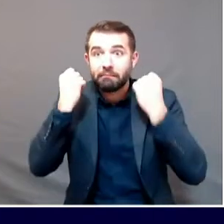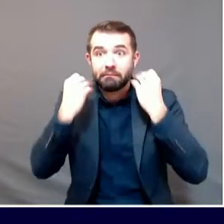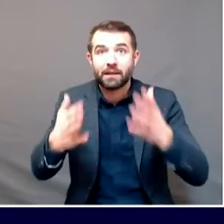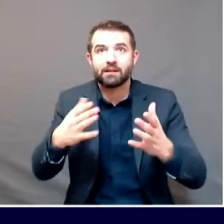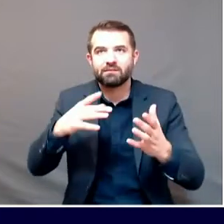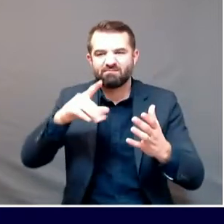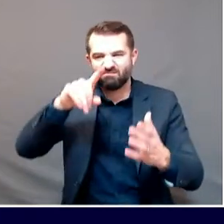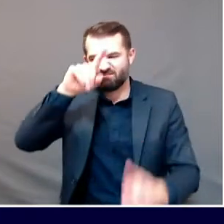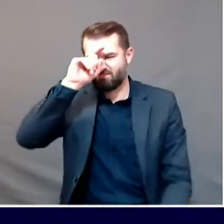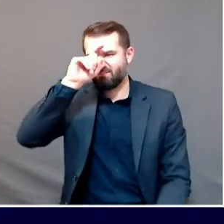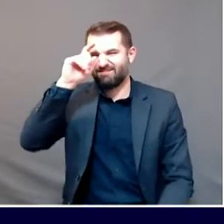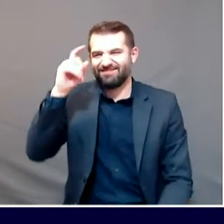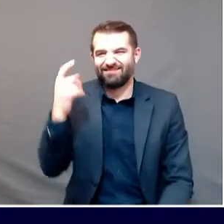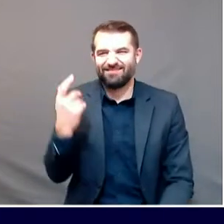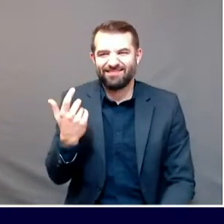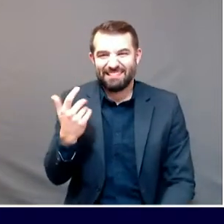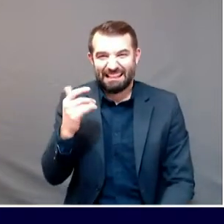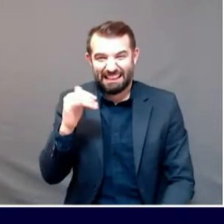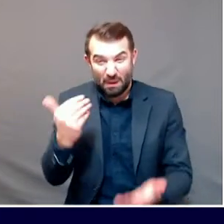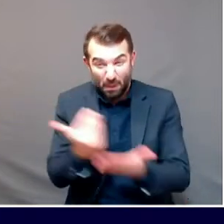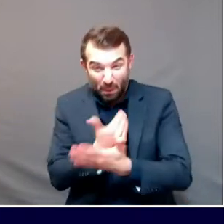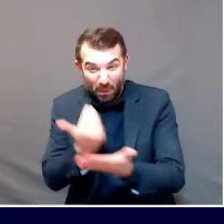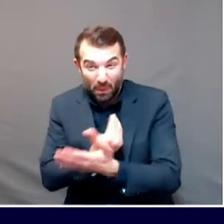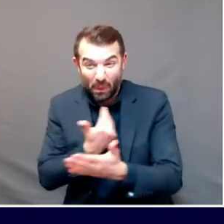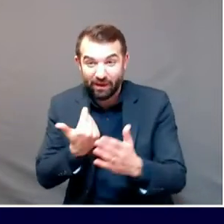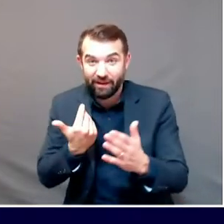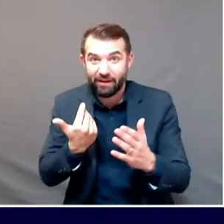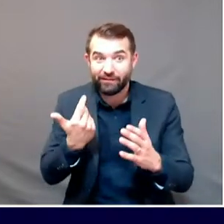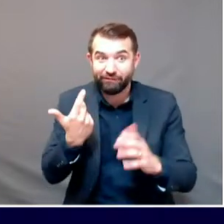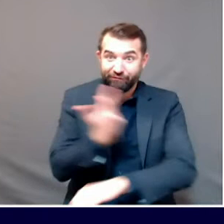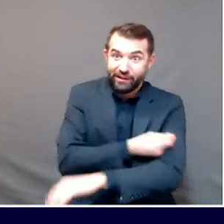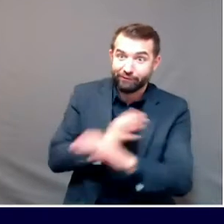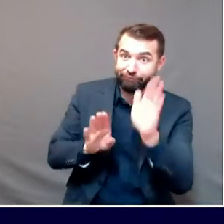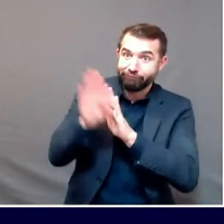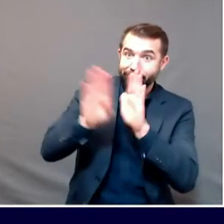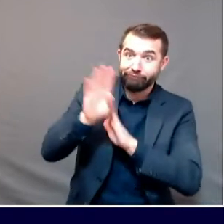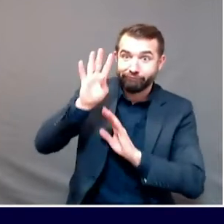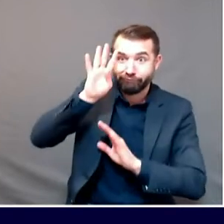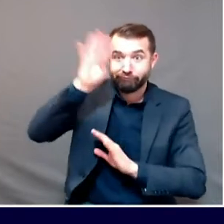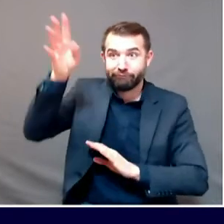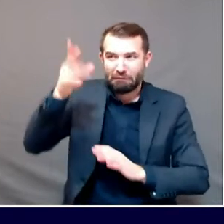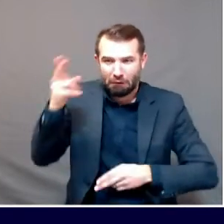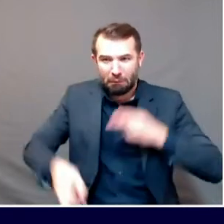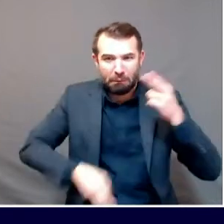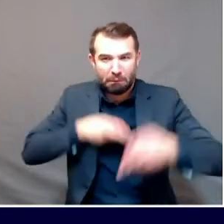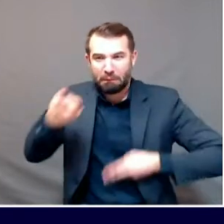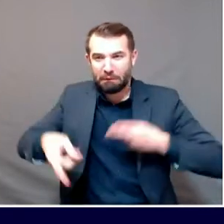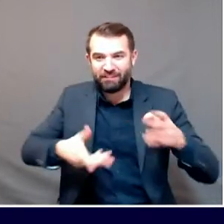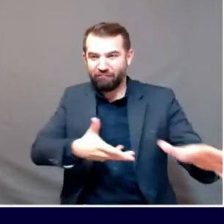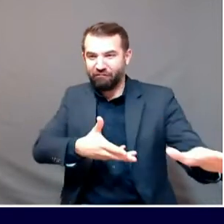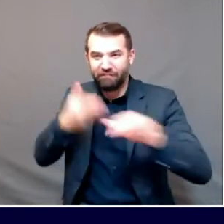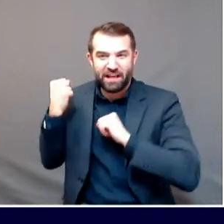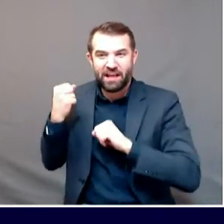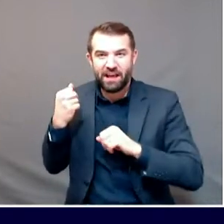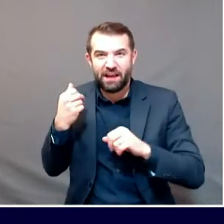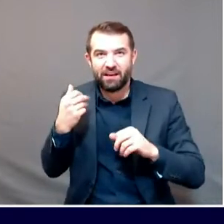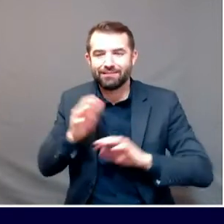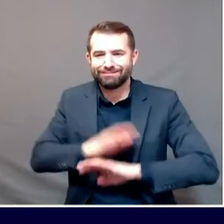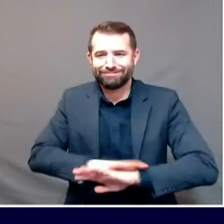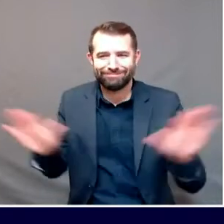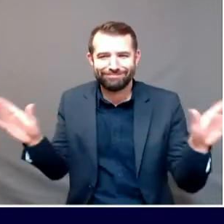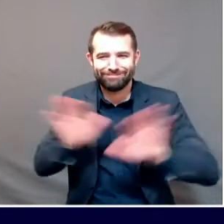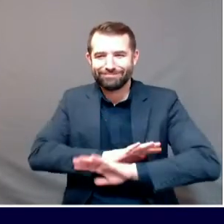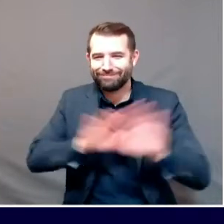all causes us great anxiety was being rushed. That is a legitimate, natural question. As I've